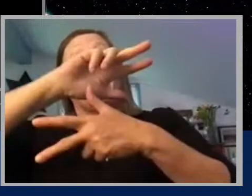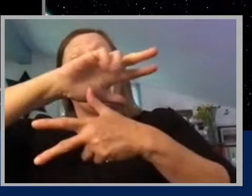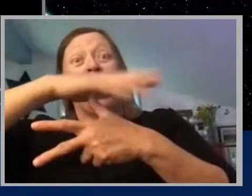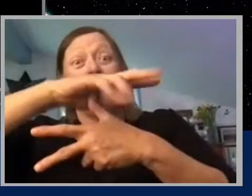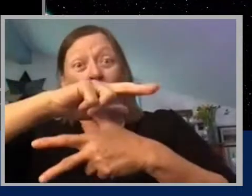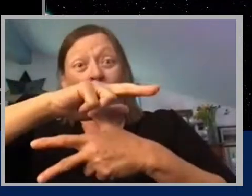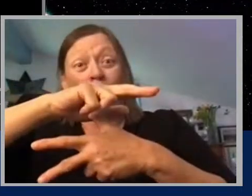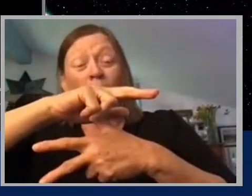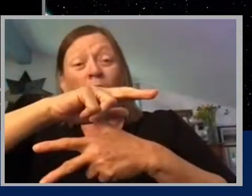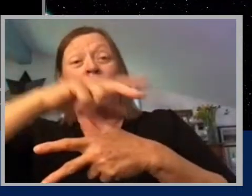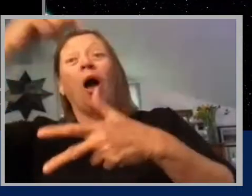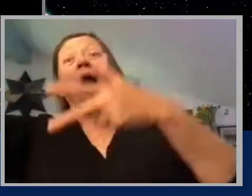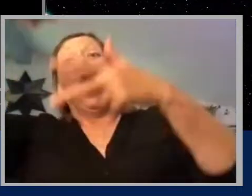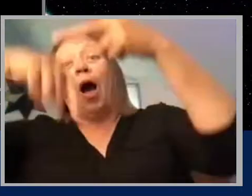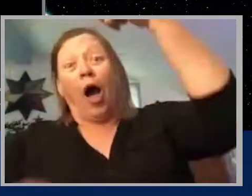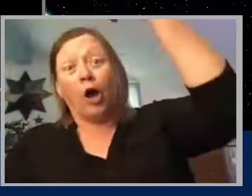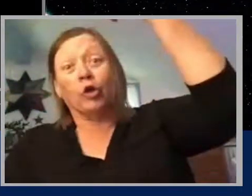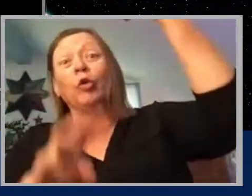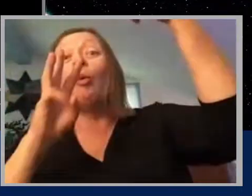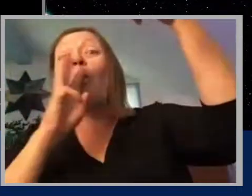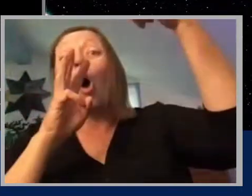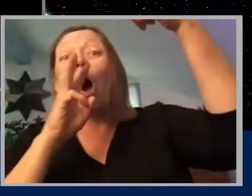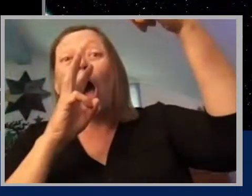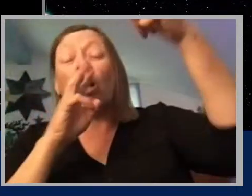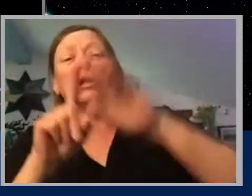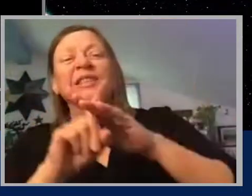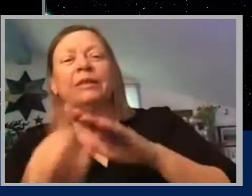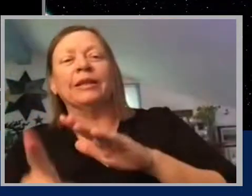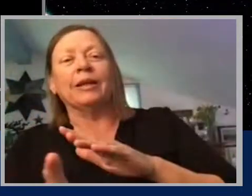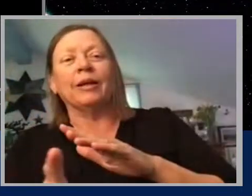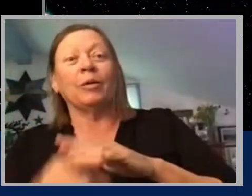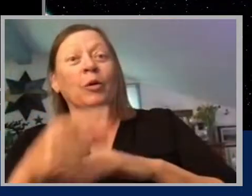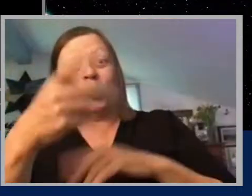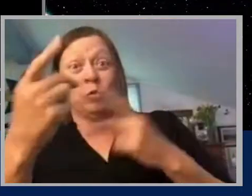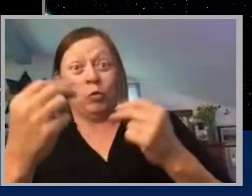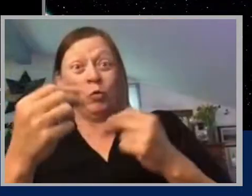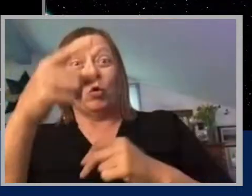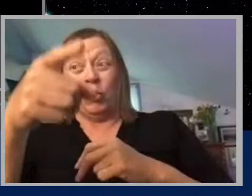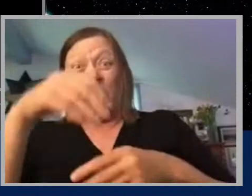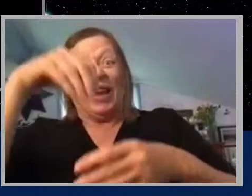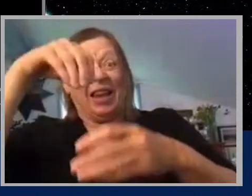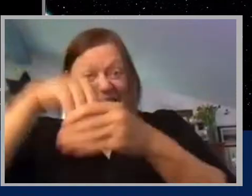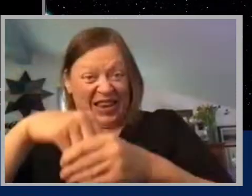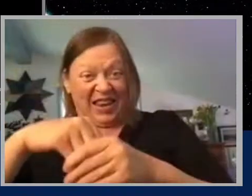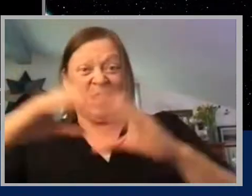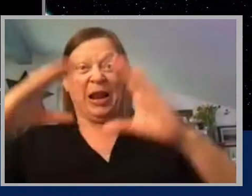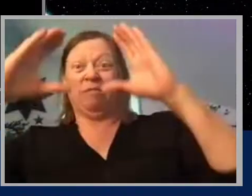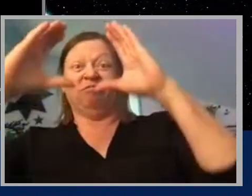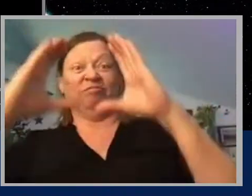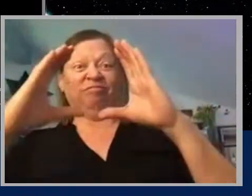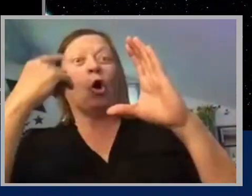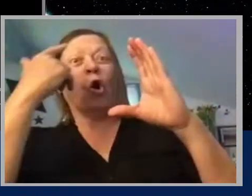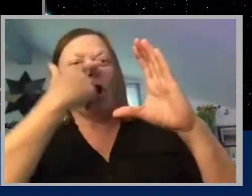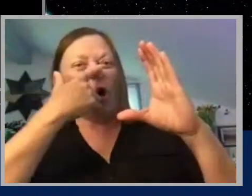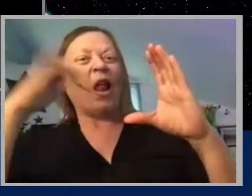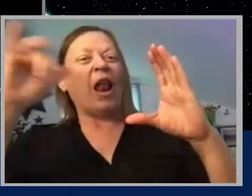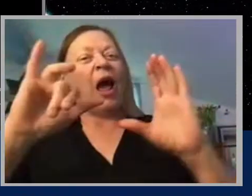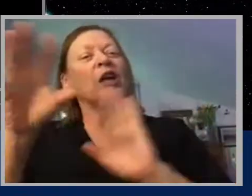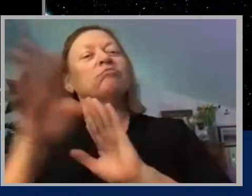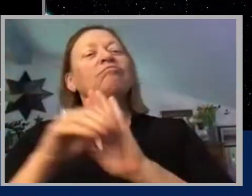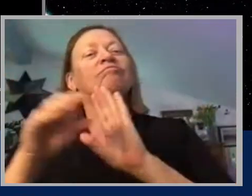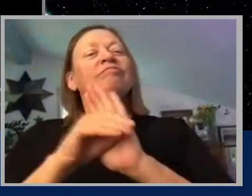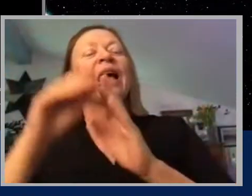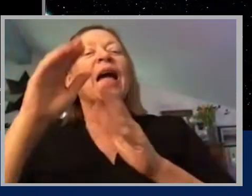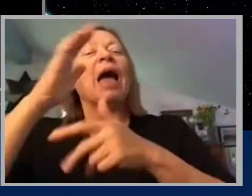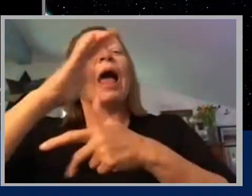where they put a life vest around you. They strap you into a seat, put you into what looks like the cavity of a